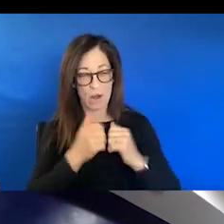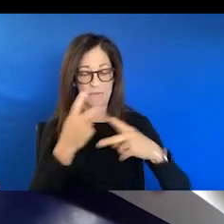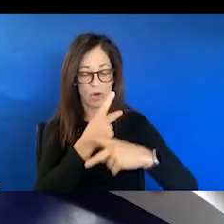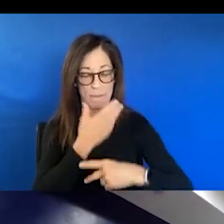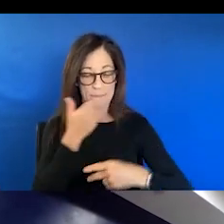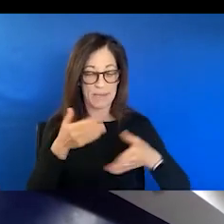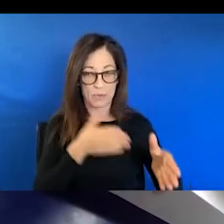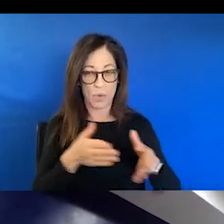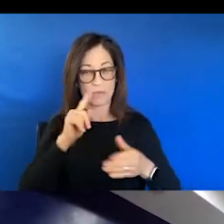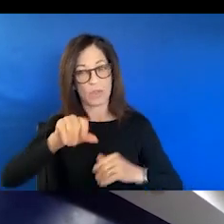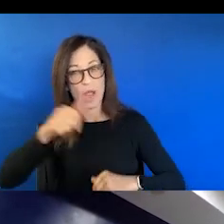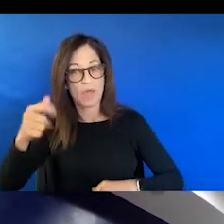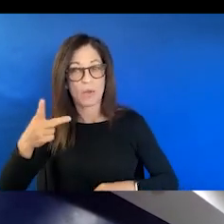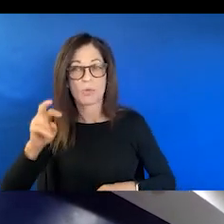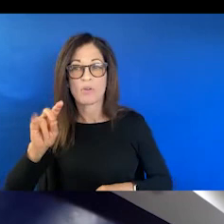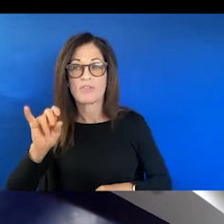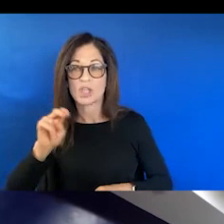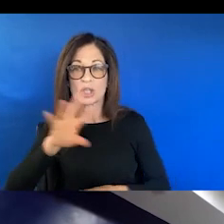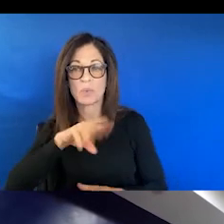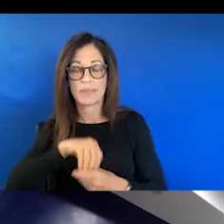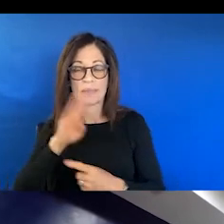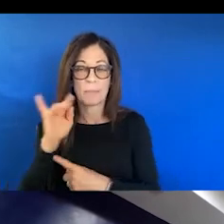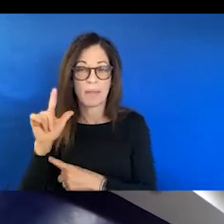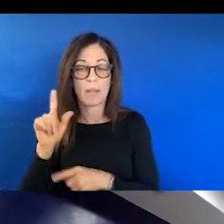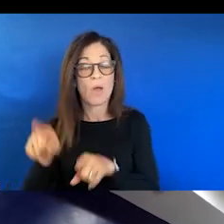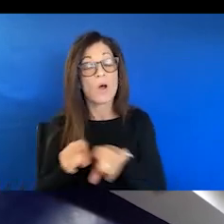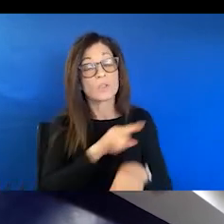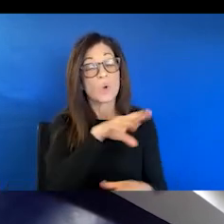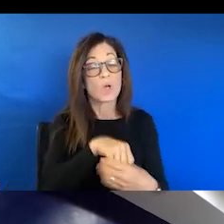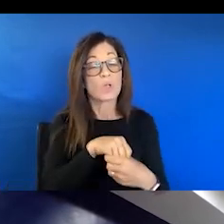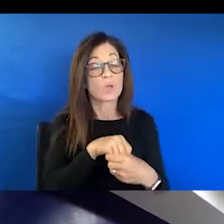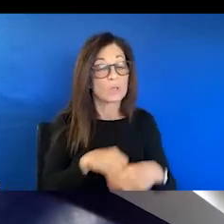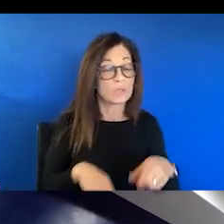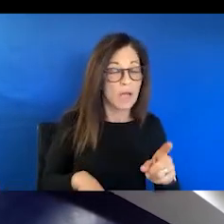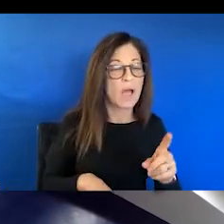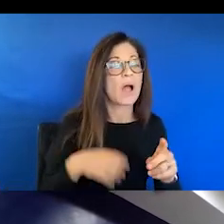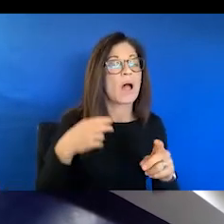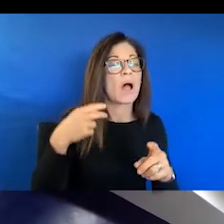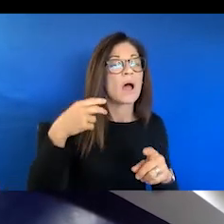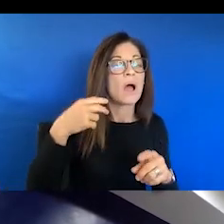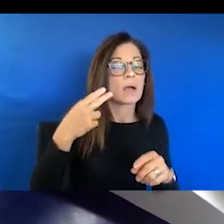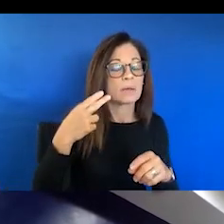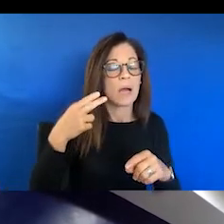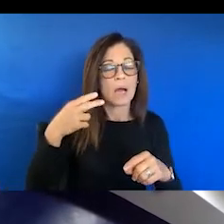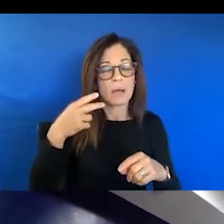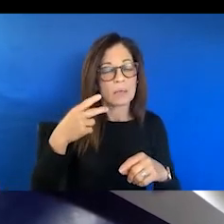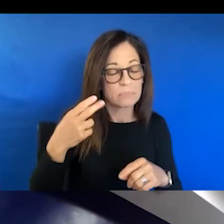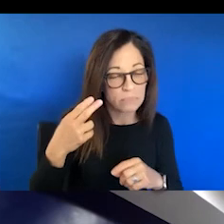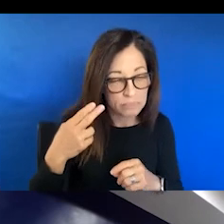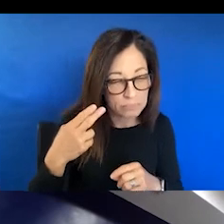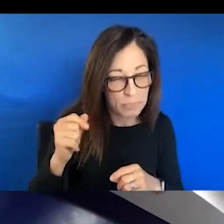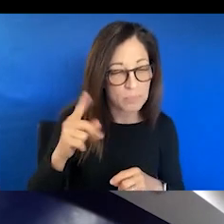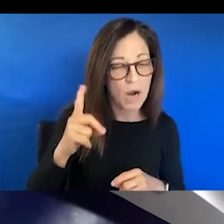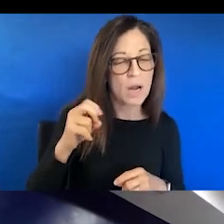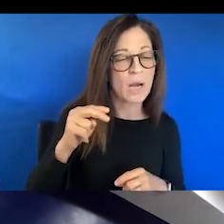avenues for the other provisions of the bill. So that also includes the Cardenas and Fitzpatrick parity bill, combined with some